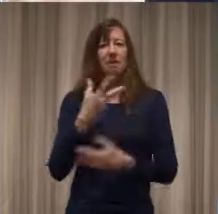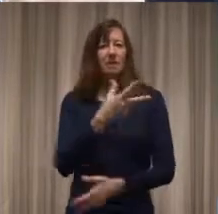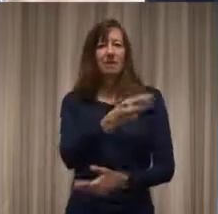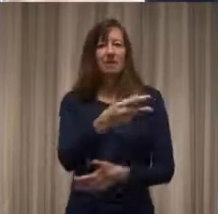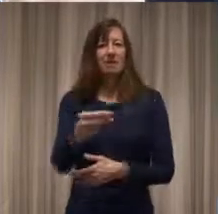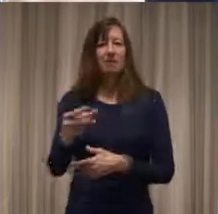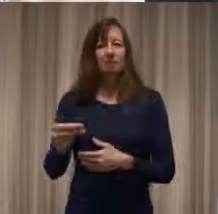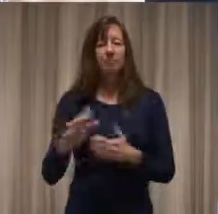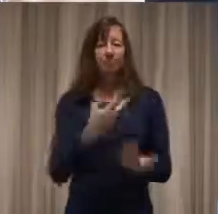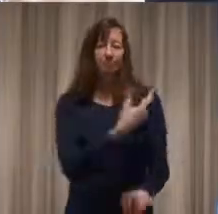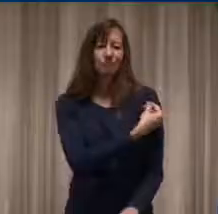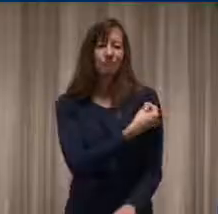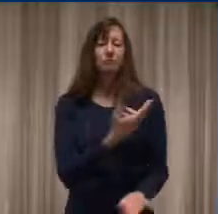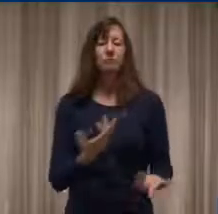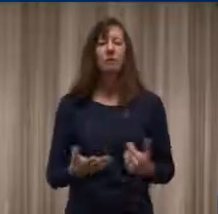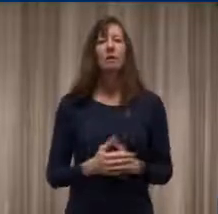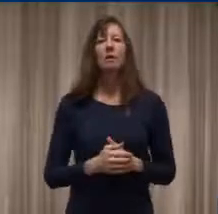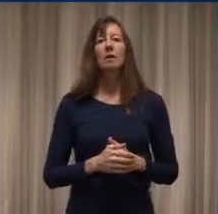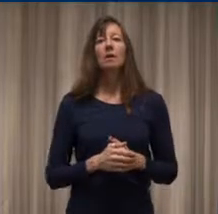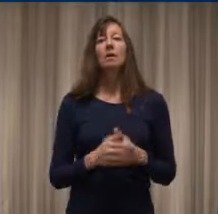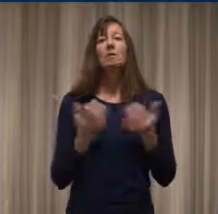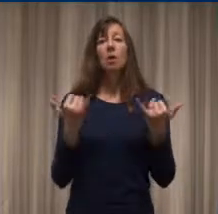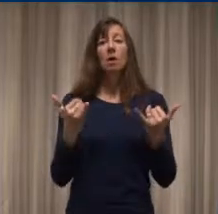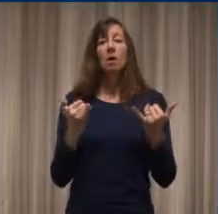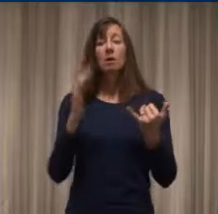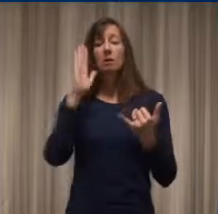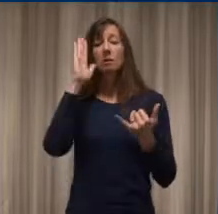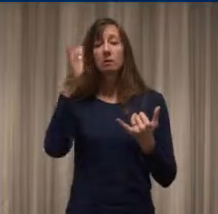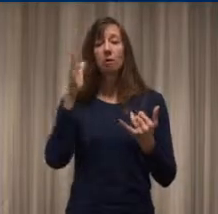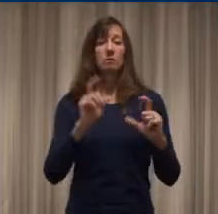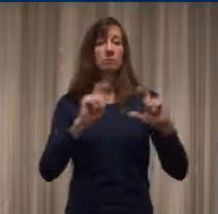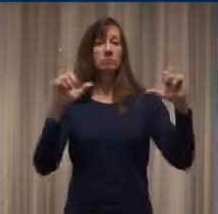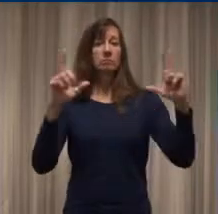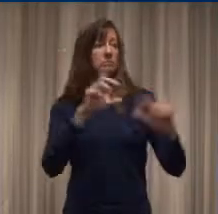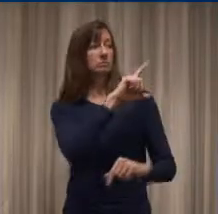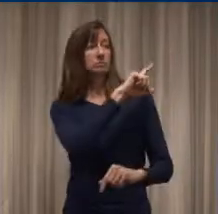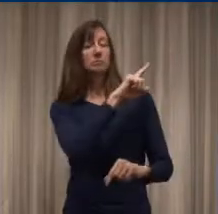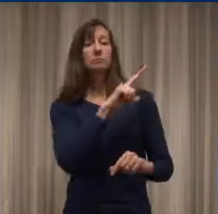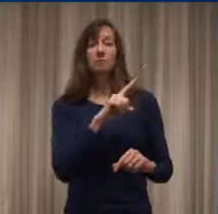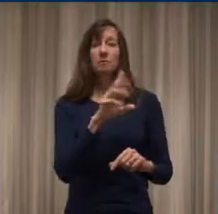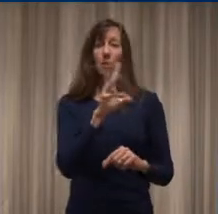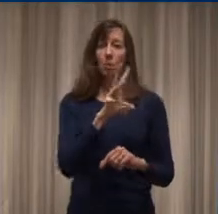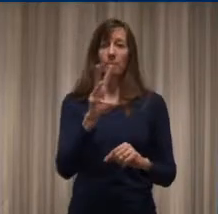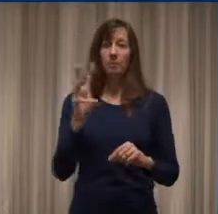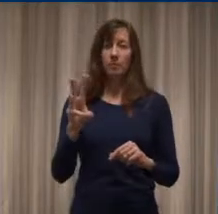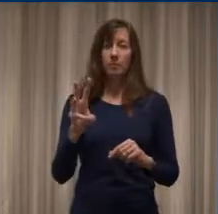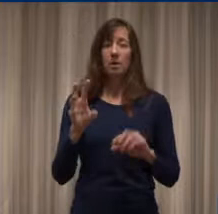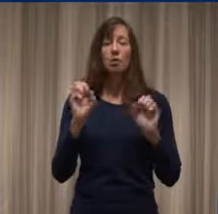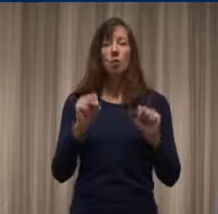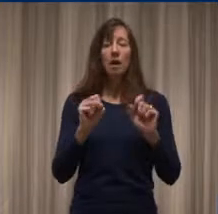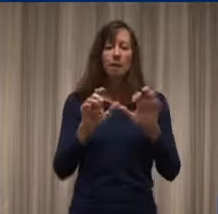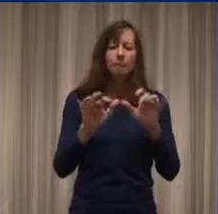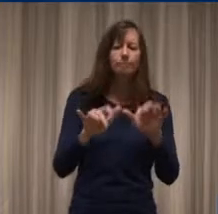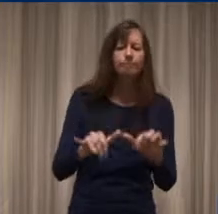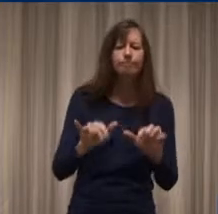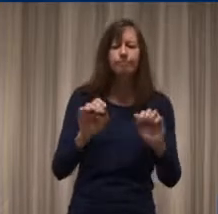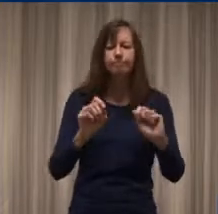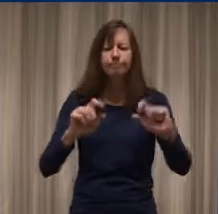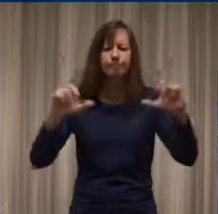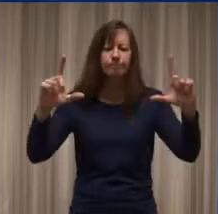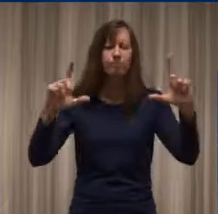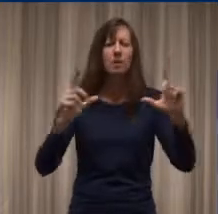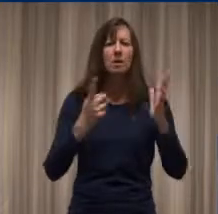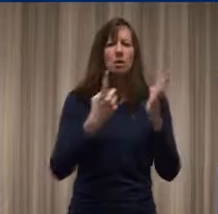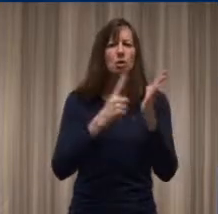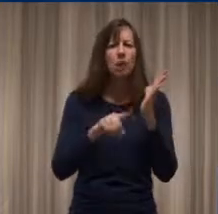here's sort of a screenshot of what that site looks like. You can go on there and do 3 things. 1, you can check if you're eligible. 2,